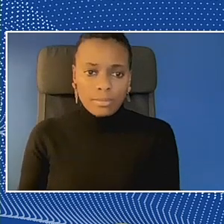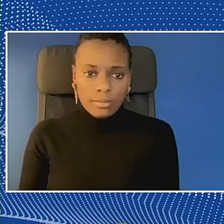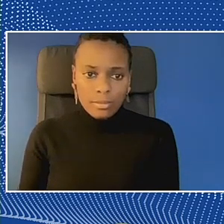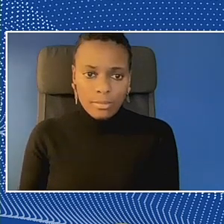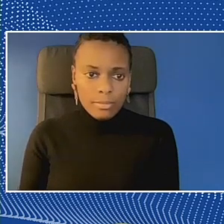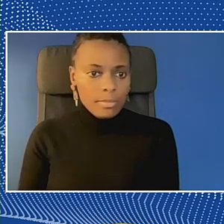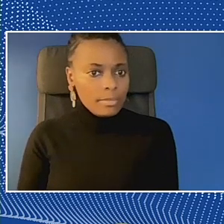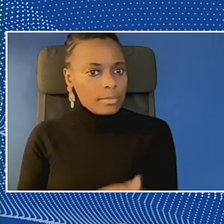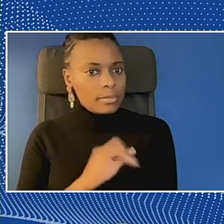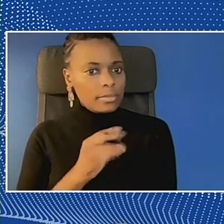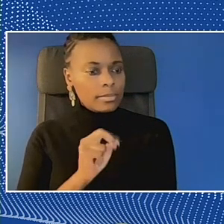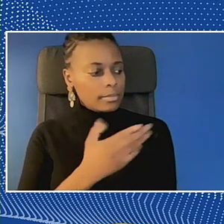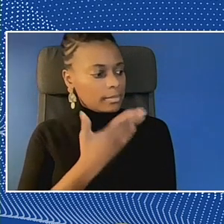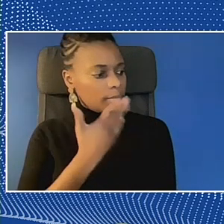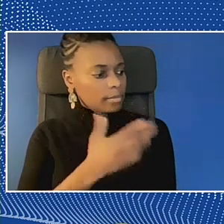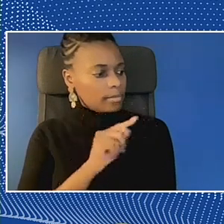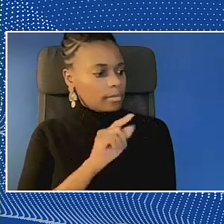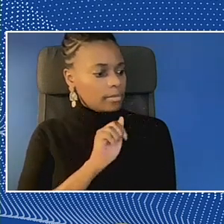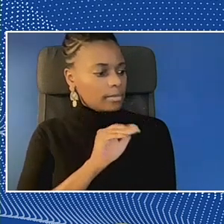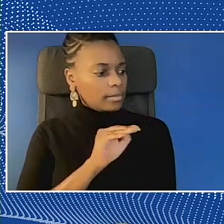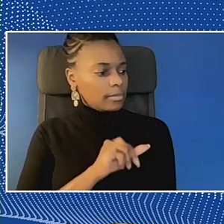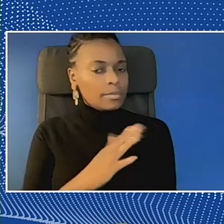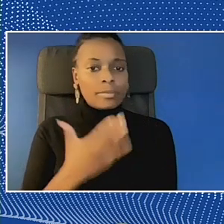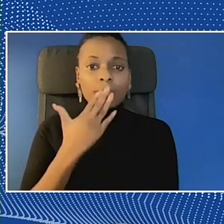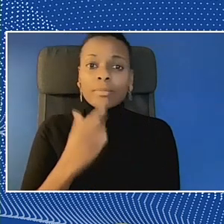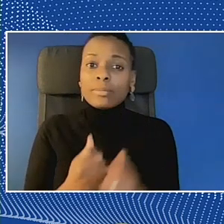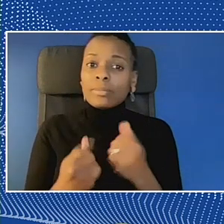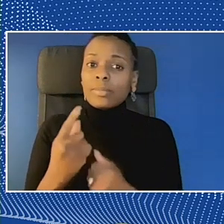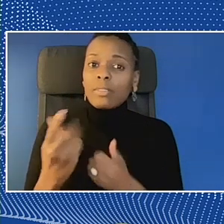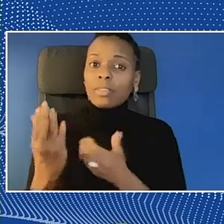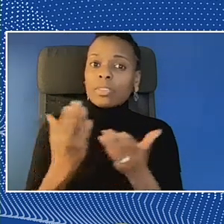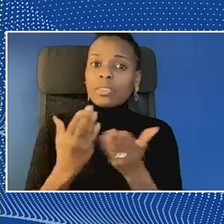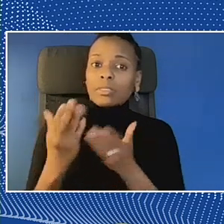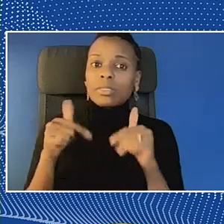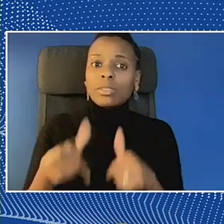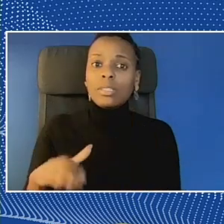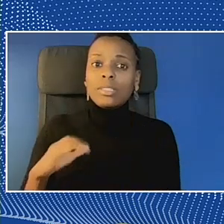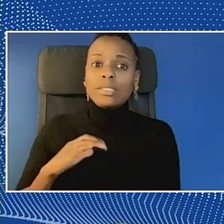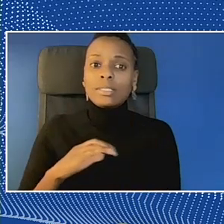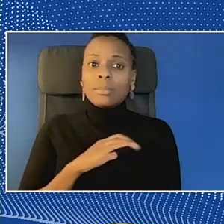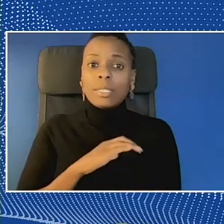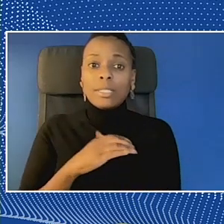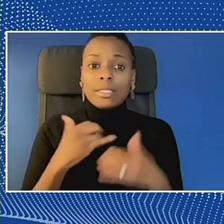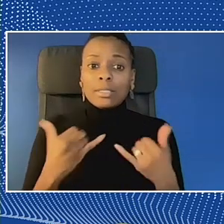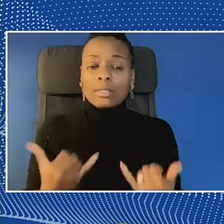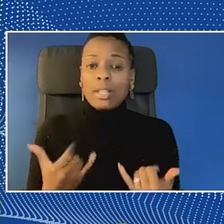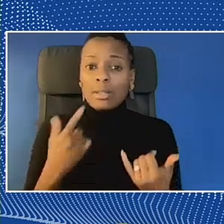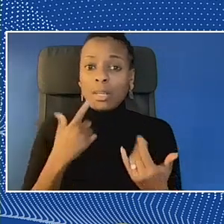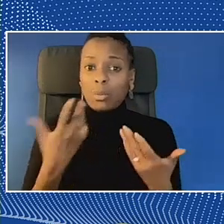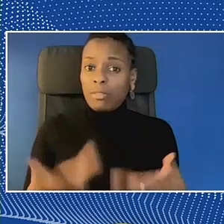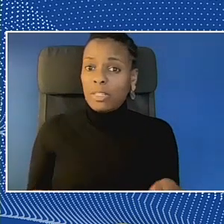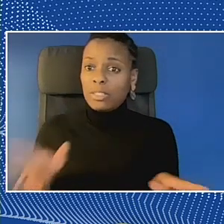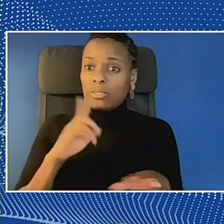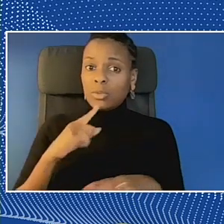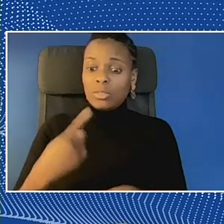Thank you, Tammy, and thank you everyone for your service on this committee. And with that, I think we're done for the day.